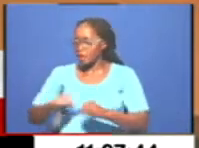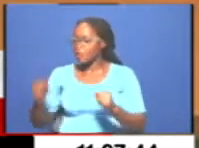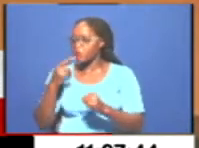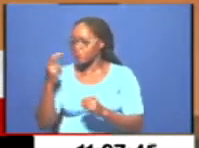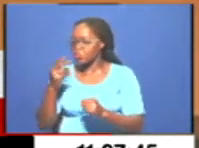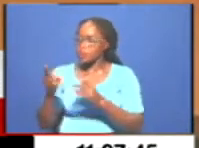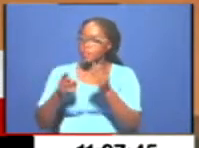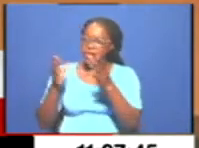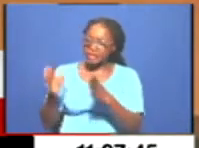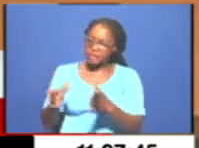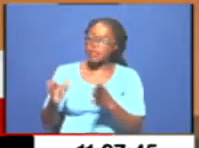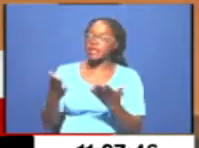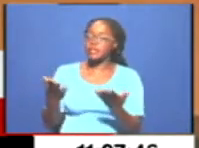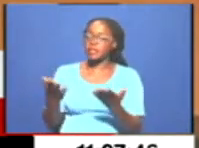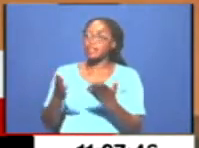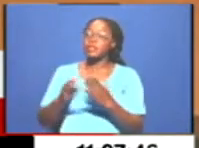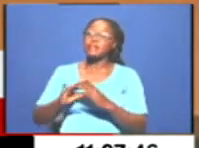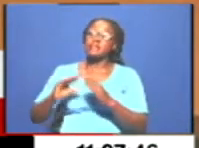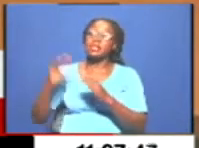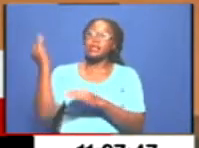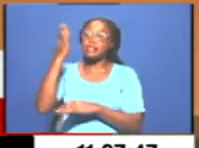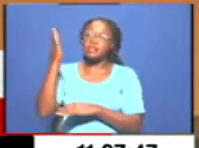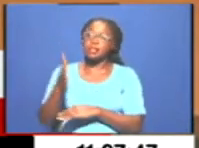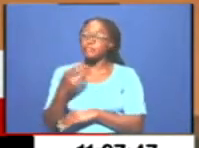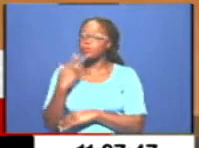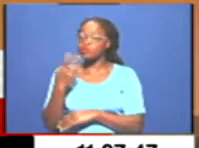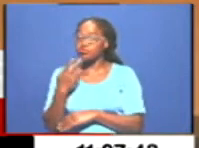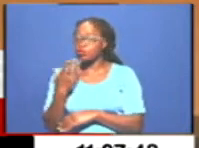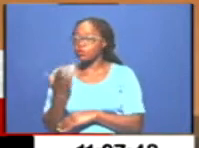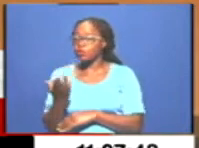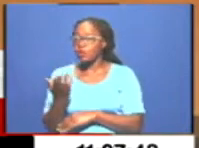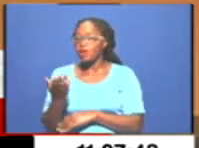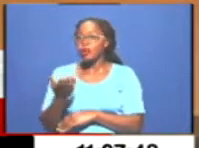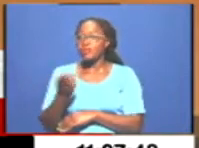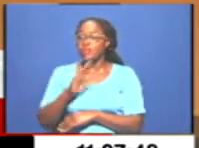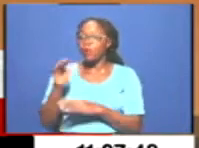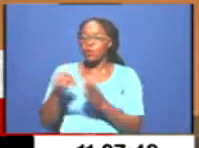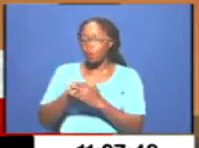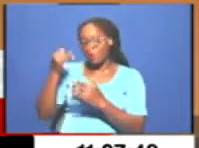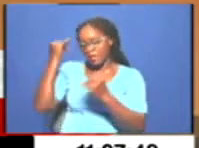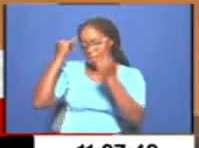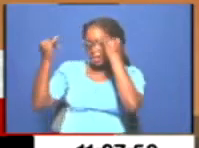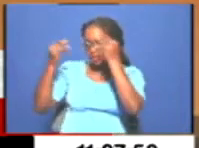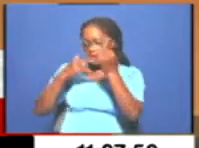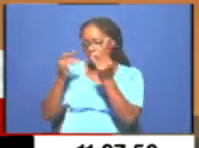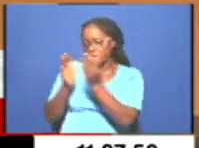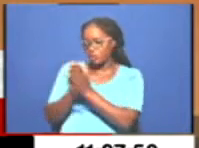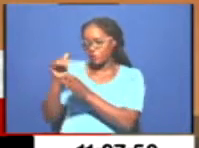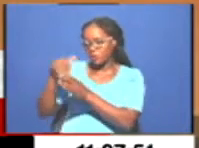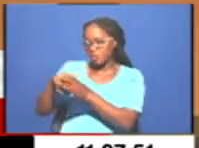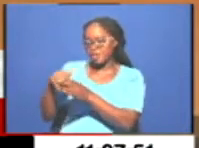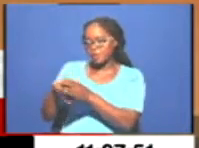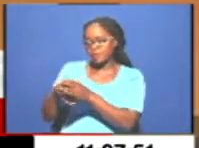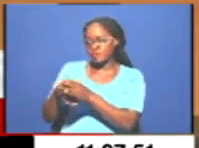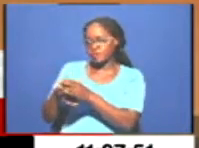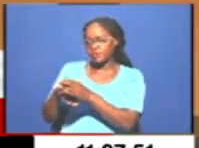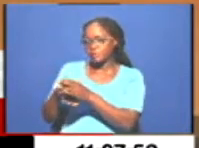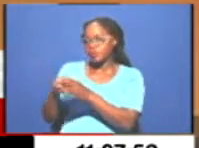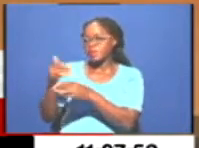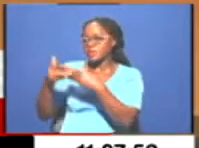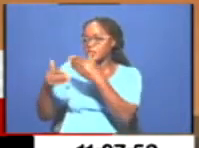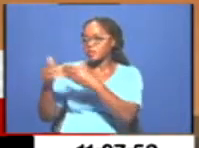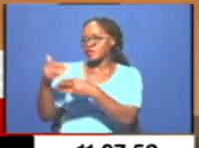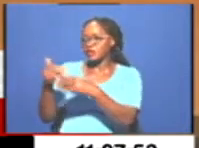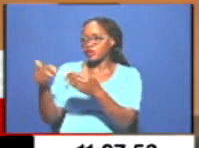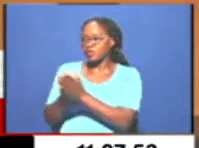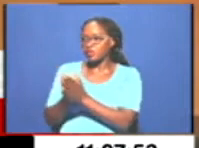faculty of that particular institute will be. Mm-hmm. The whole idea is to say that within the sports infrastructure, there are a lot